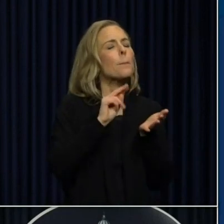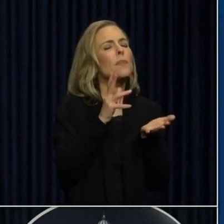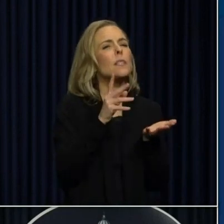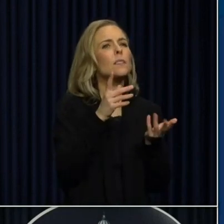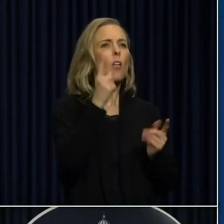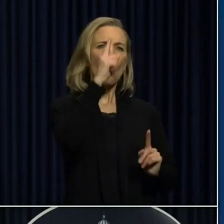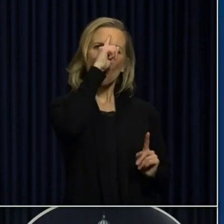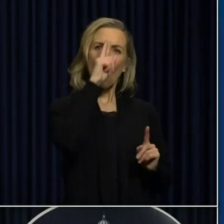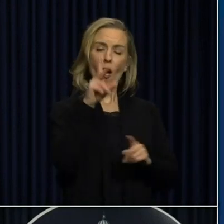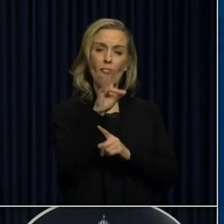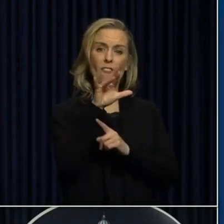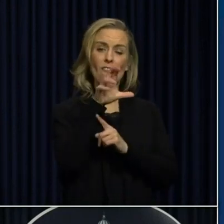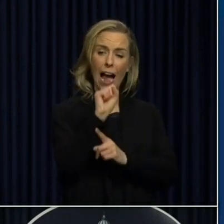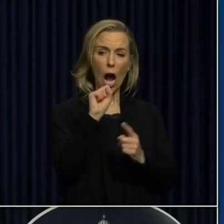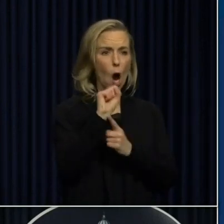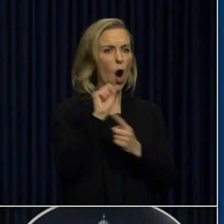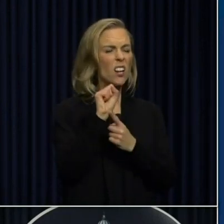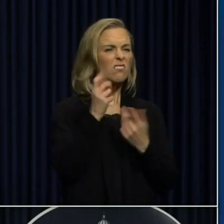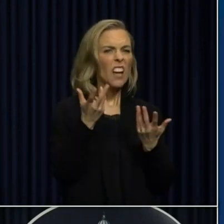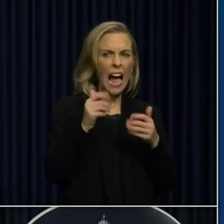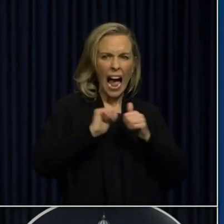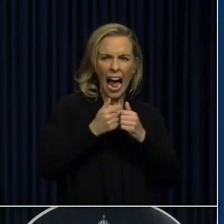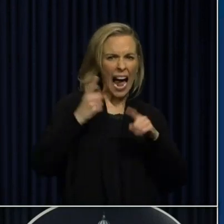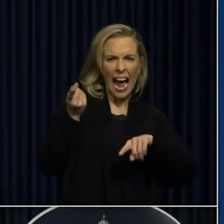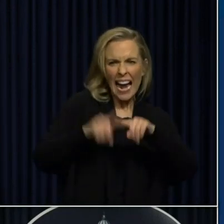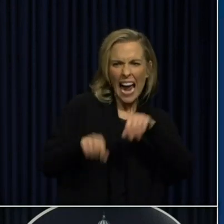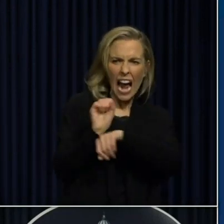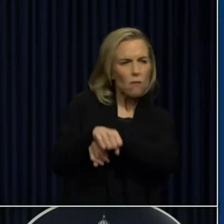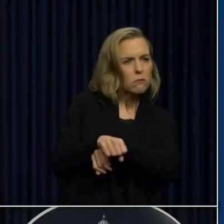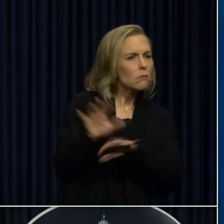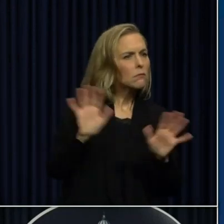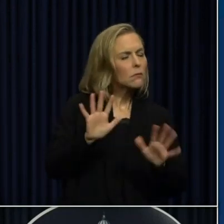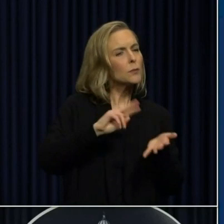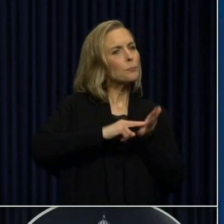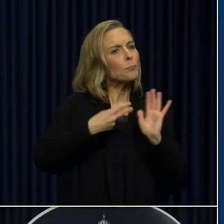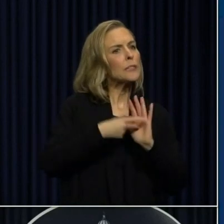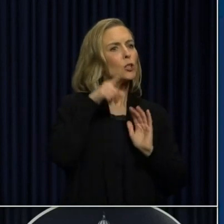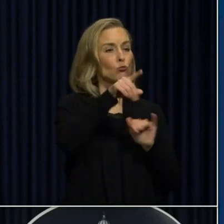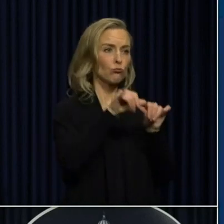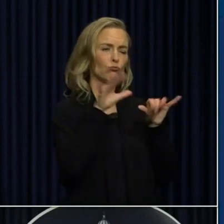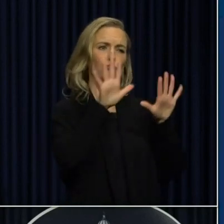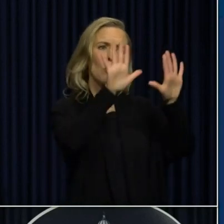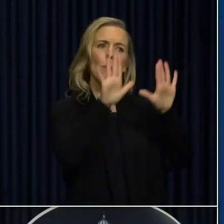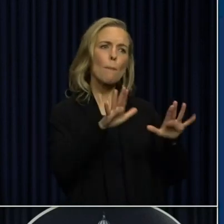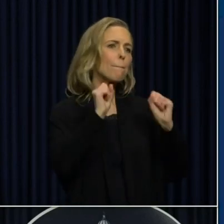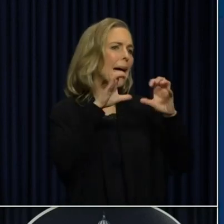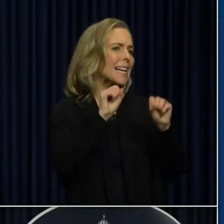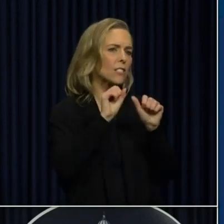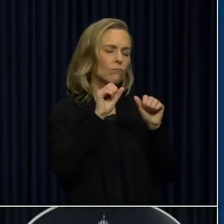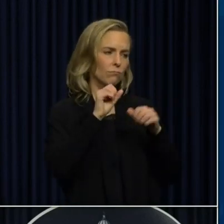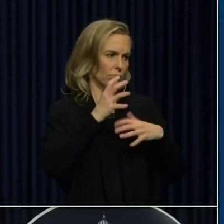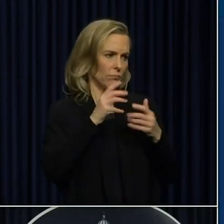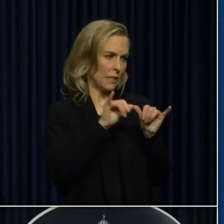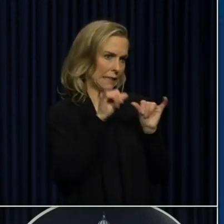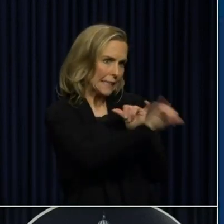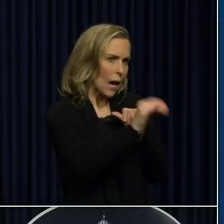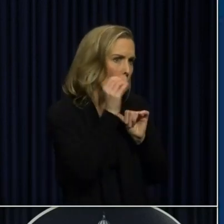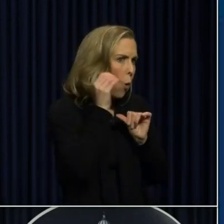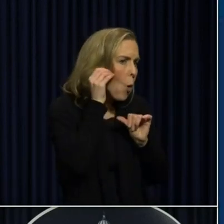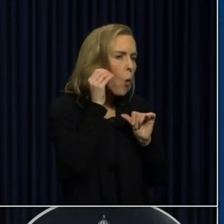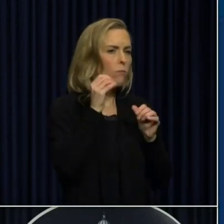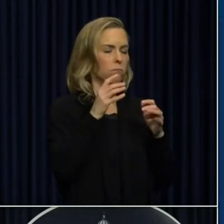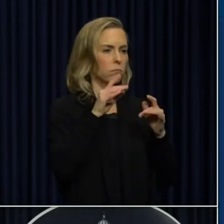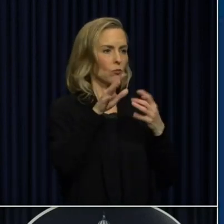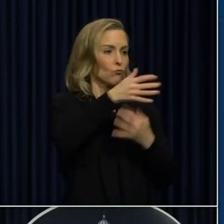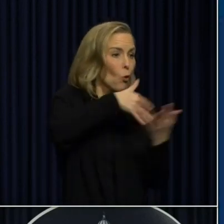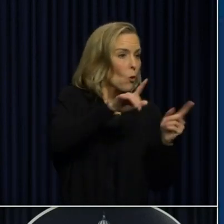different than we thought it was. It's that you all have done an amazing job at staying healthy at home, social distancing, and knowing when to seek care,